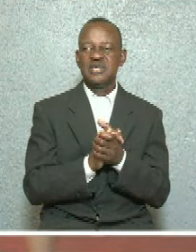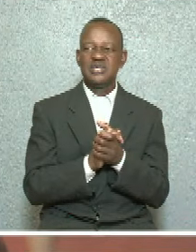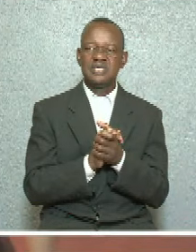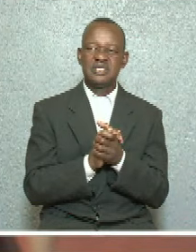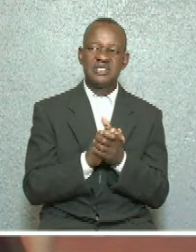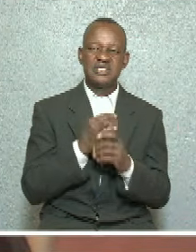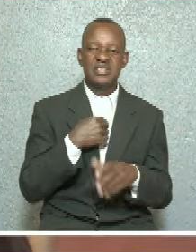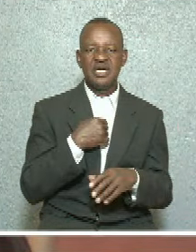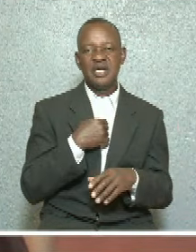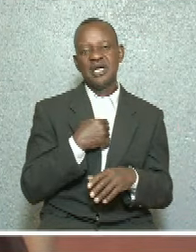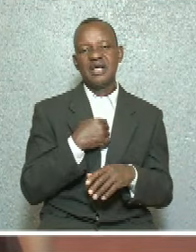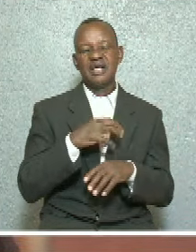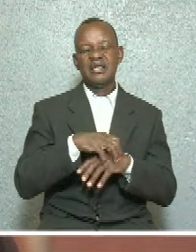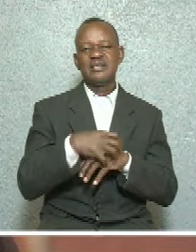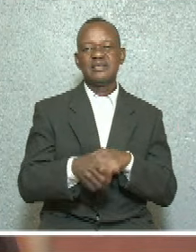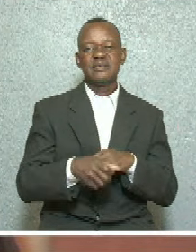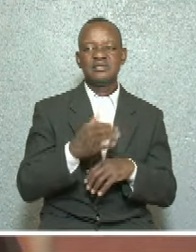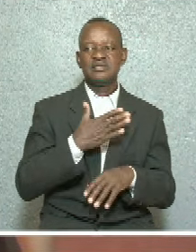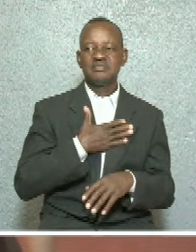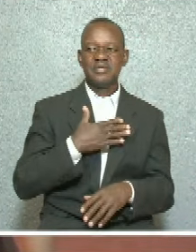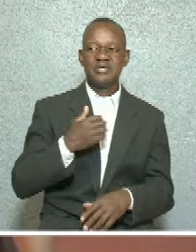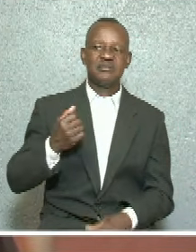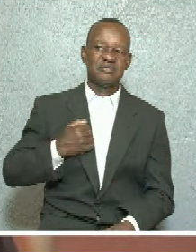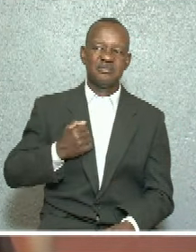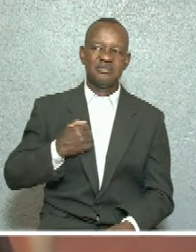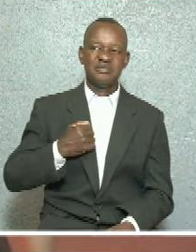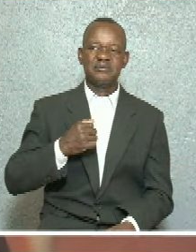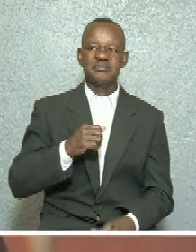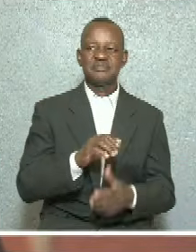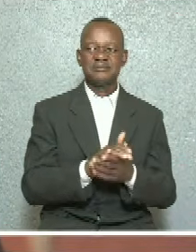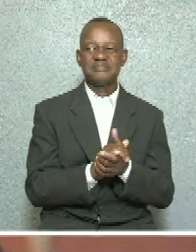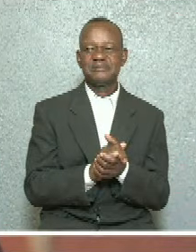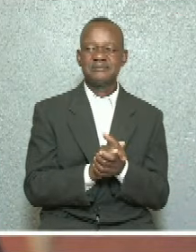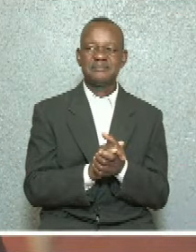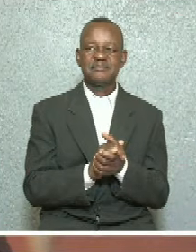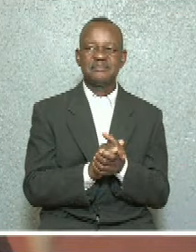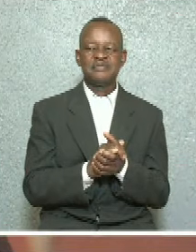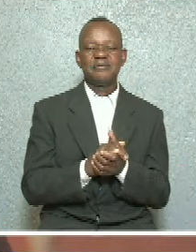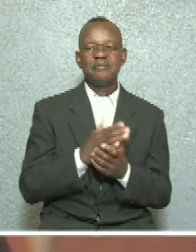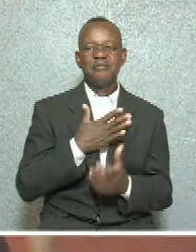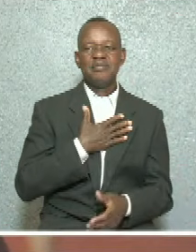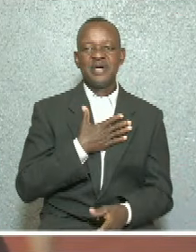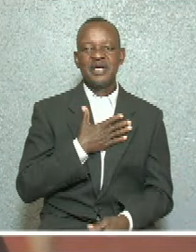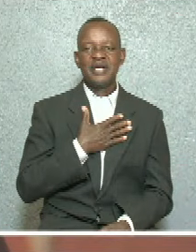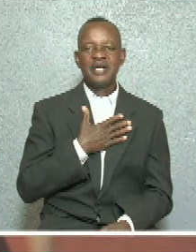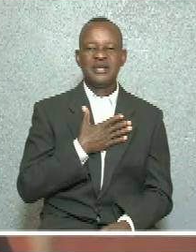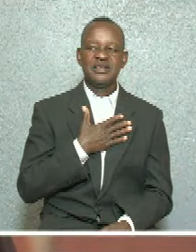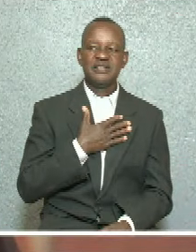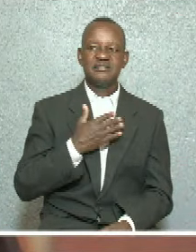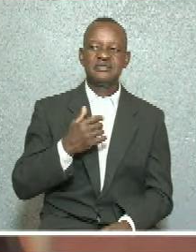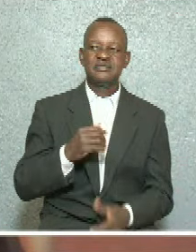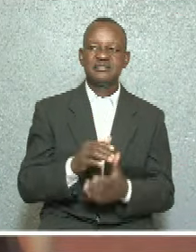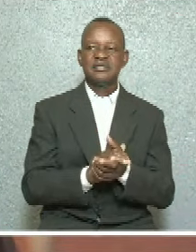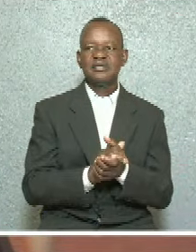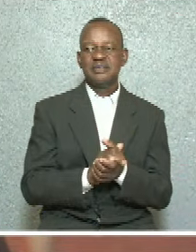physical active youth have been my mother, my father. And I really appreciate, I'm talking on behalf